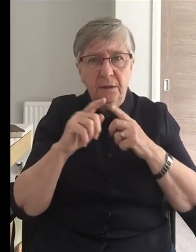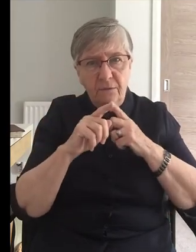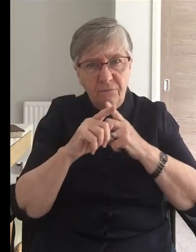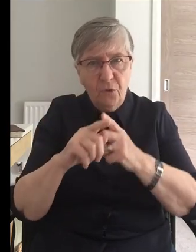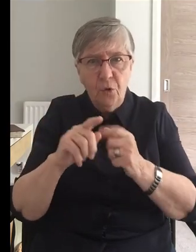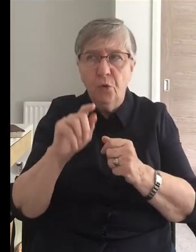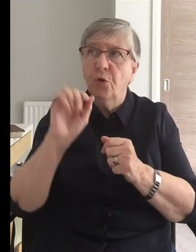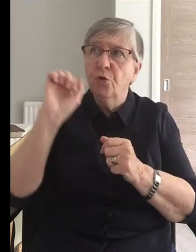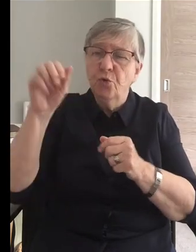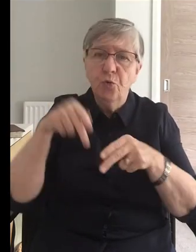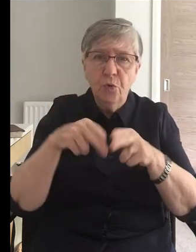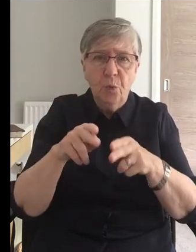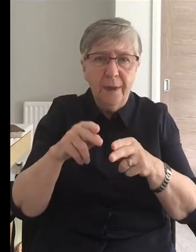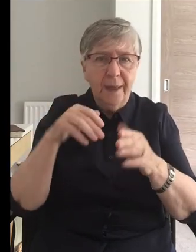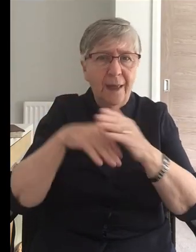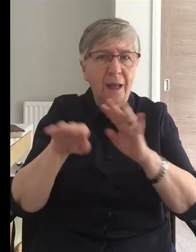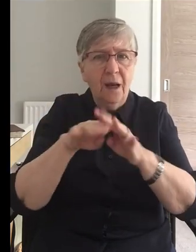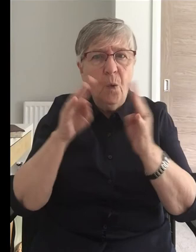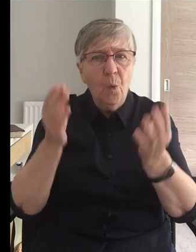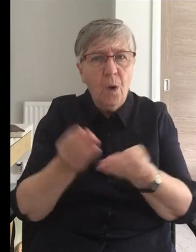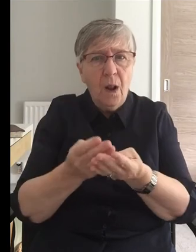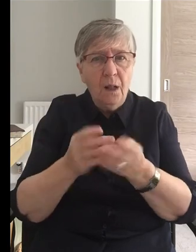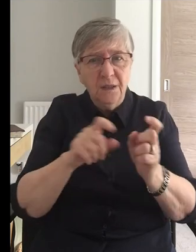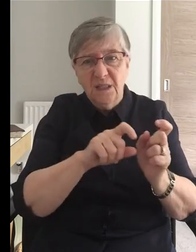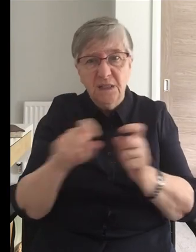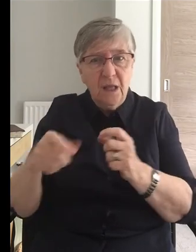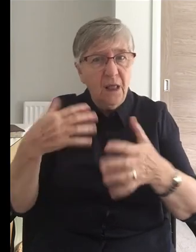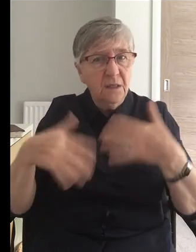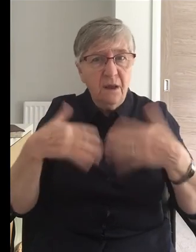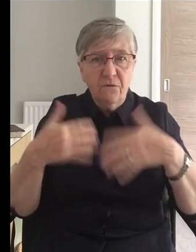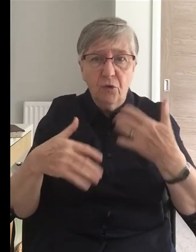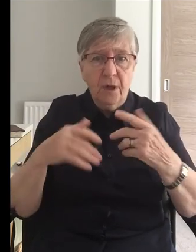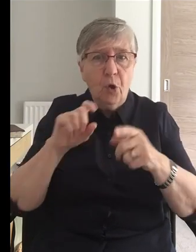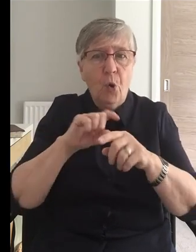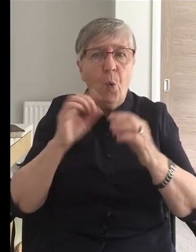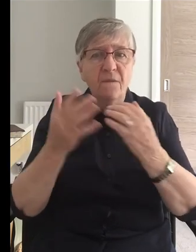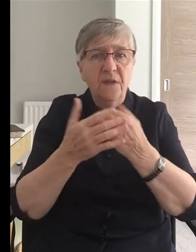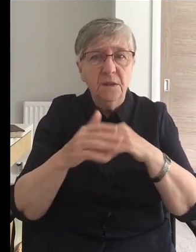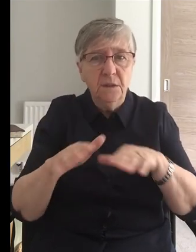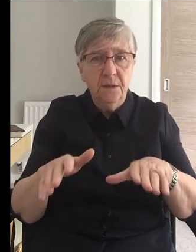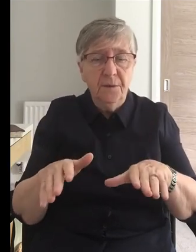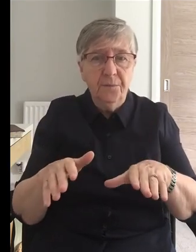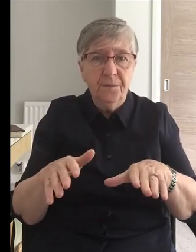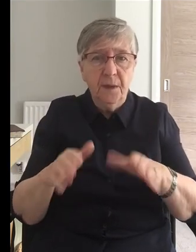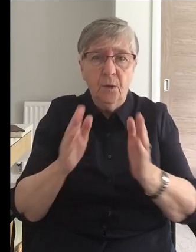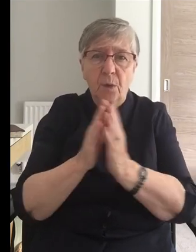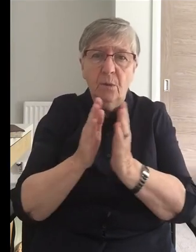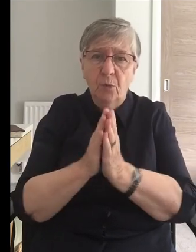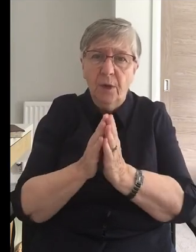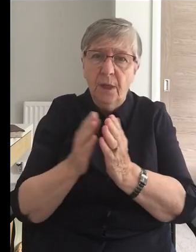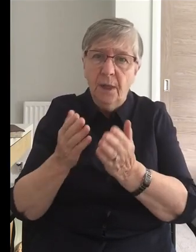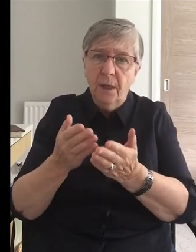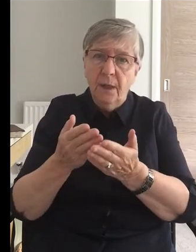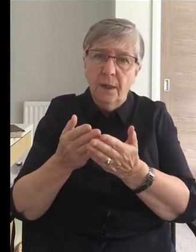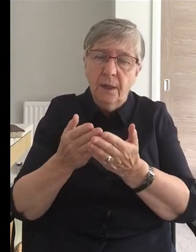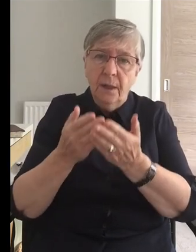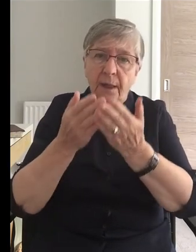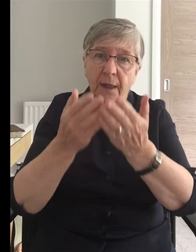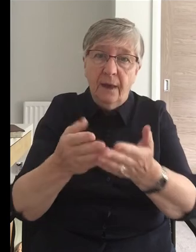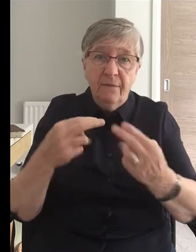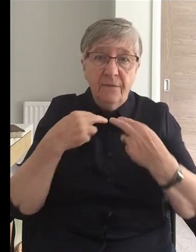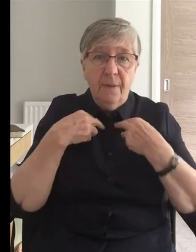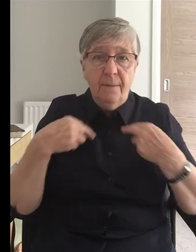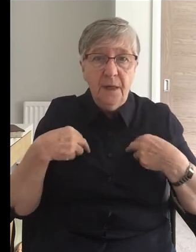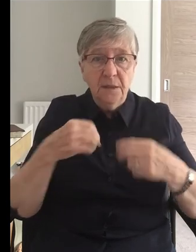a world that is still suffering with COVID. We pray that you would give our Minister